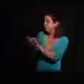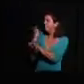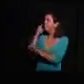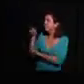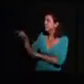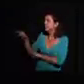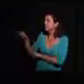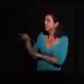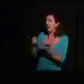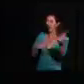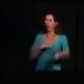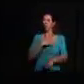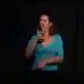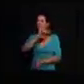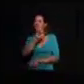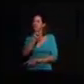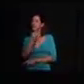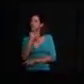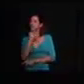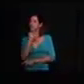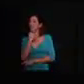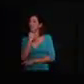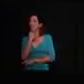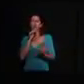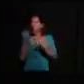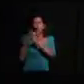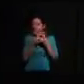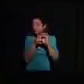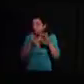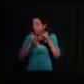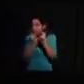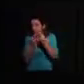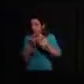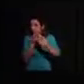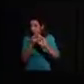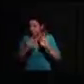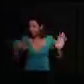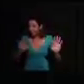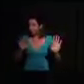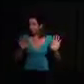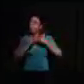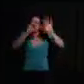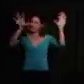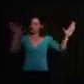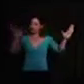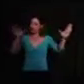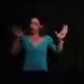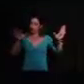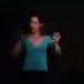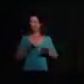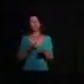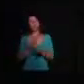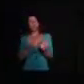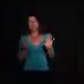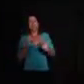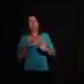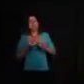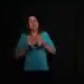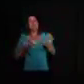I like Jan, which is no relative of mine. We're not Just a related, coincidence. just to make that clear. I